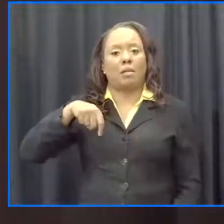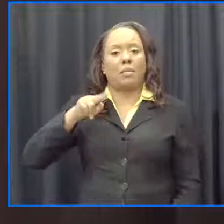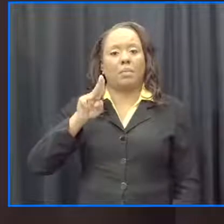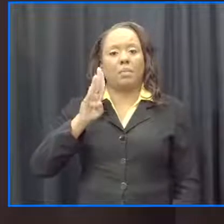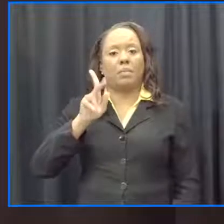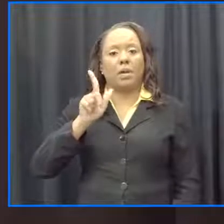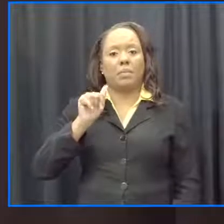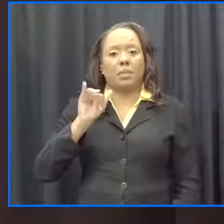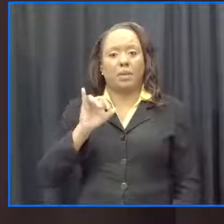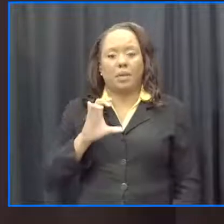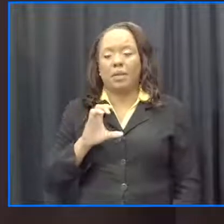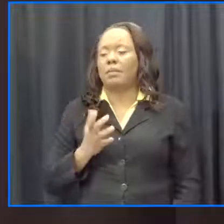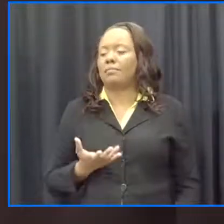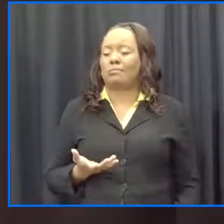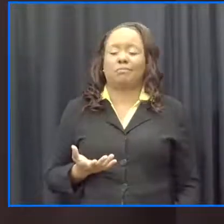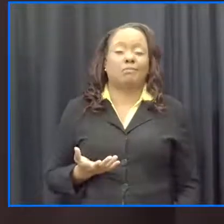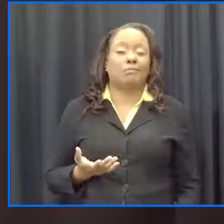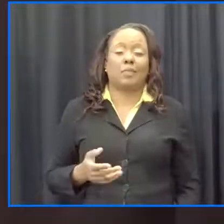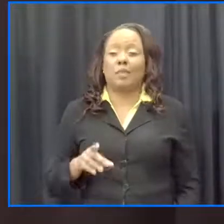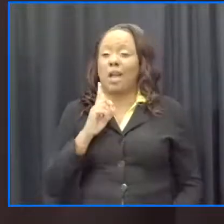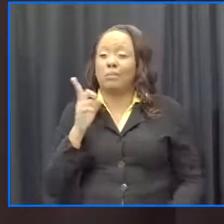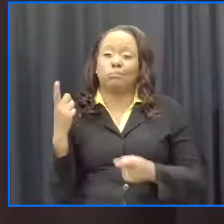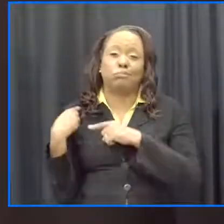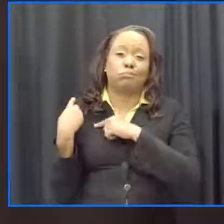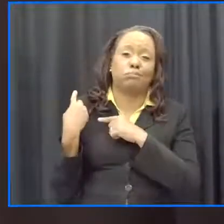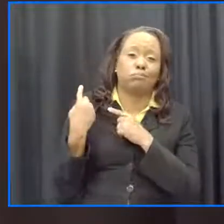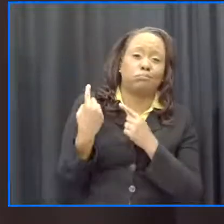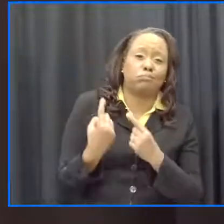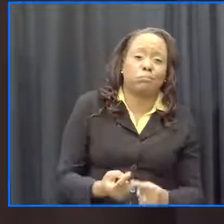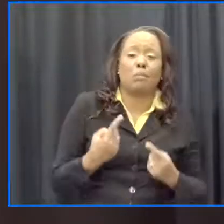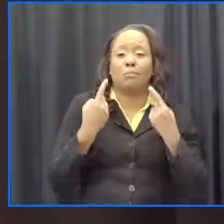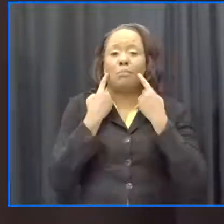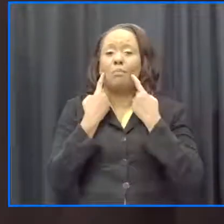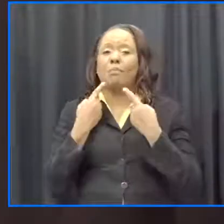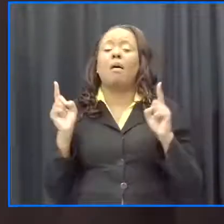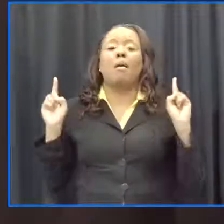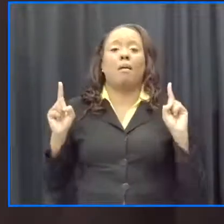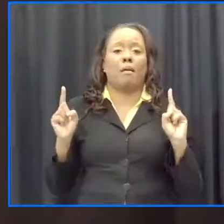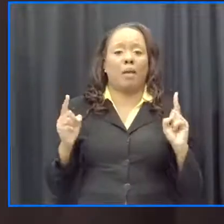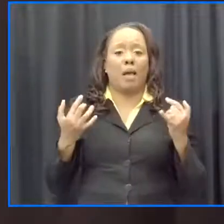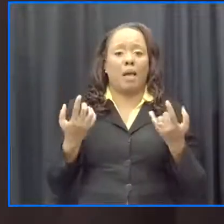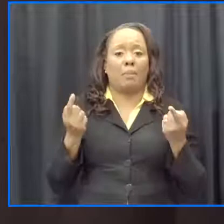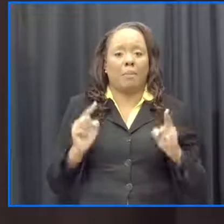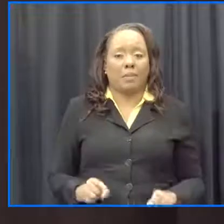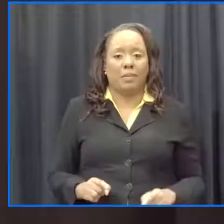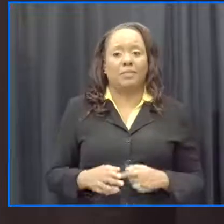state, something that it took us 23 years before we could take that bold step.